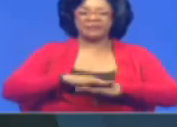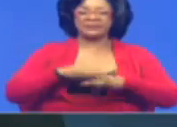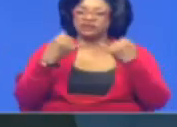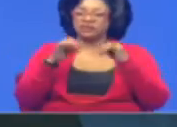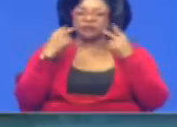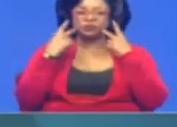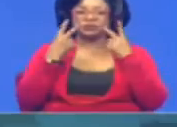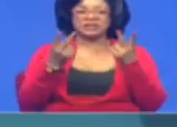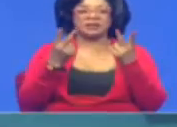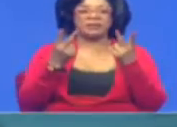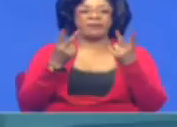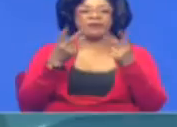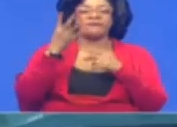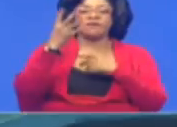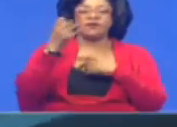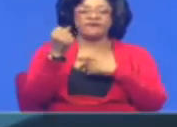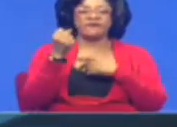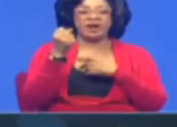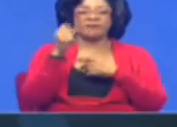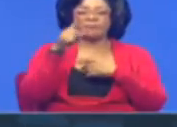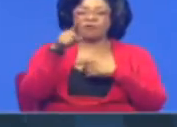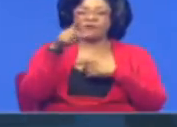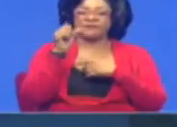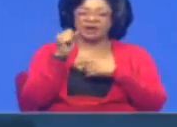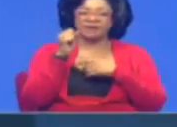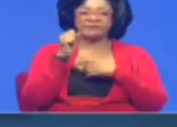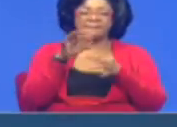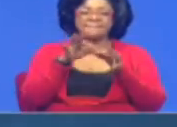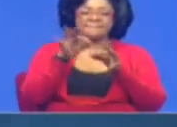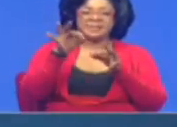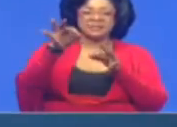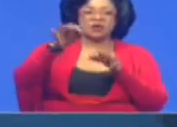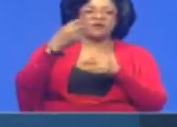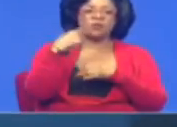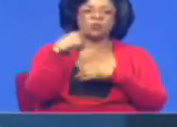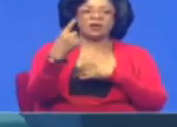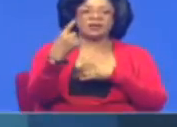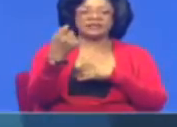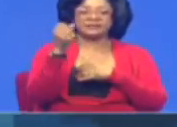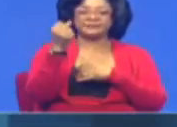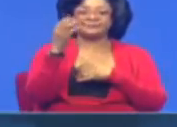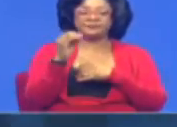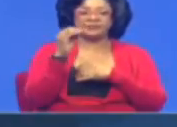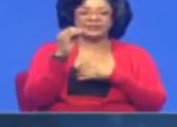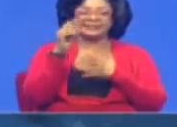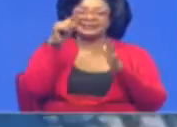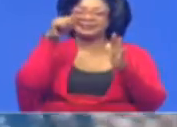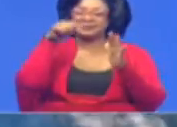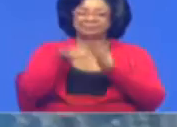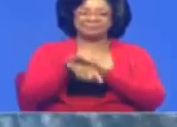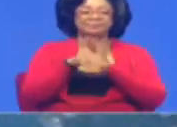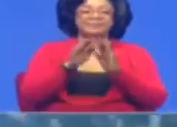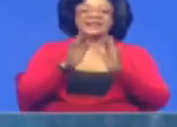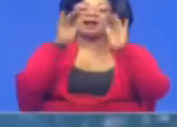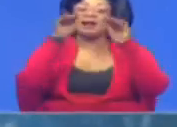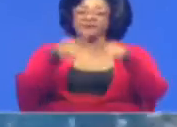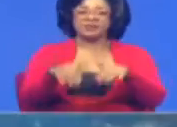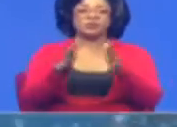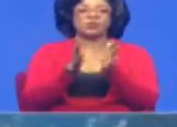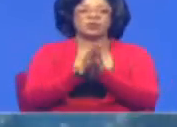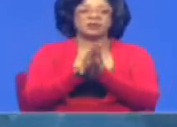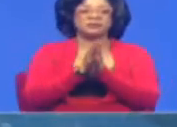A 45.5 meter or 150 foot deep diving pool with